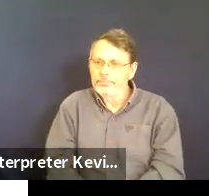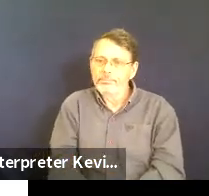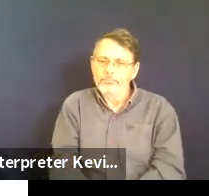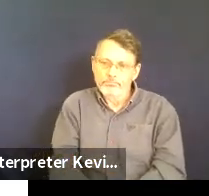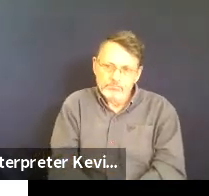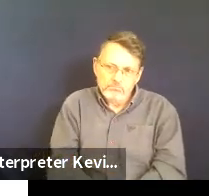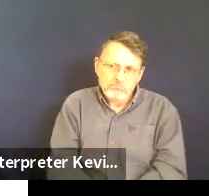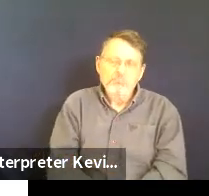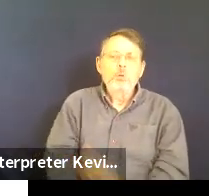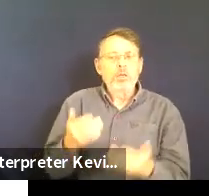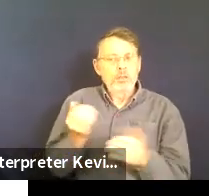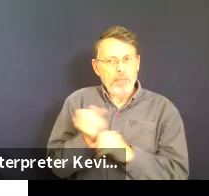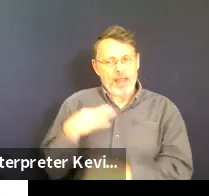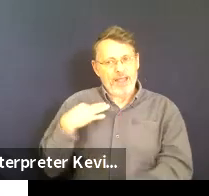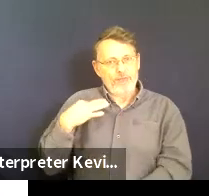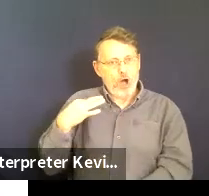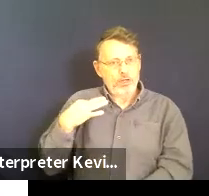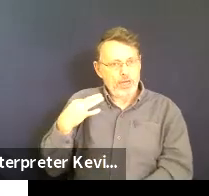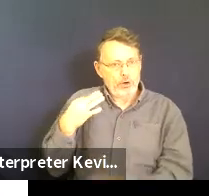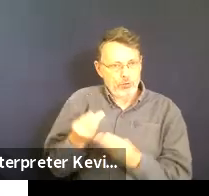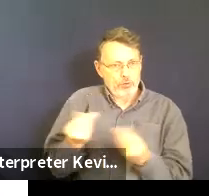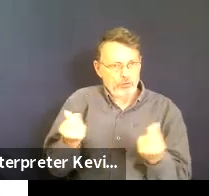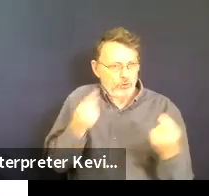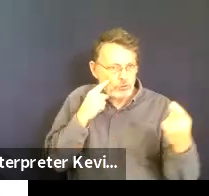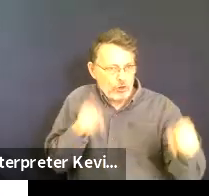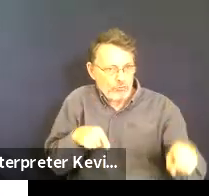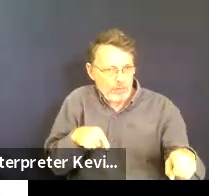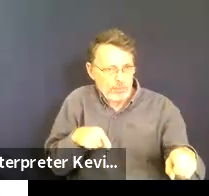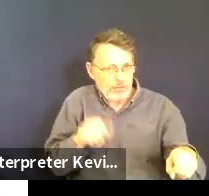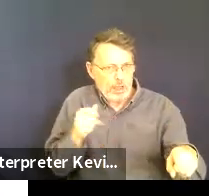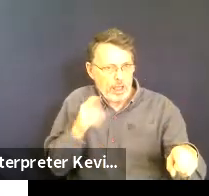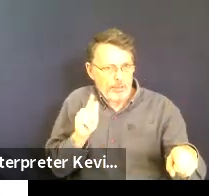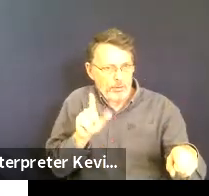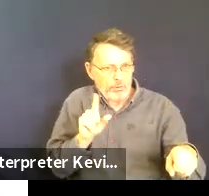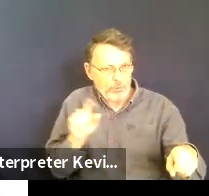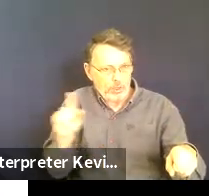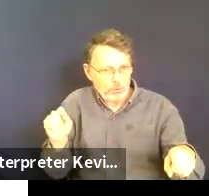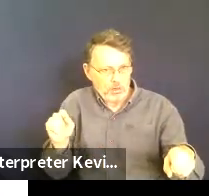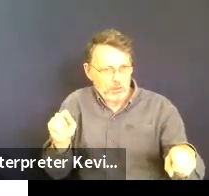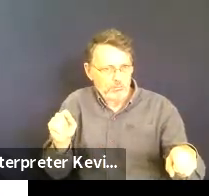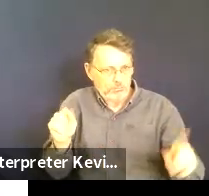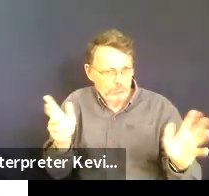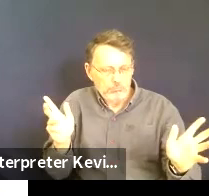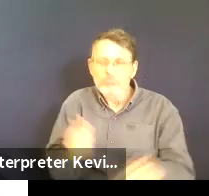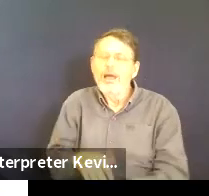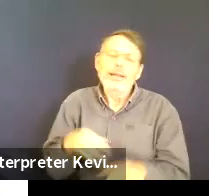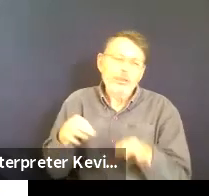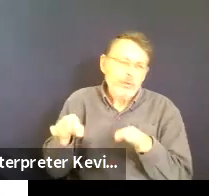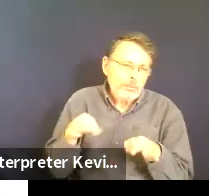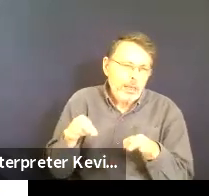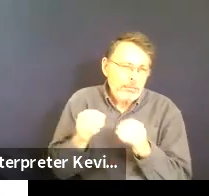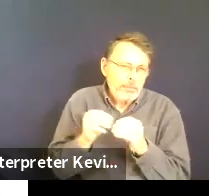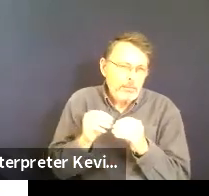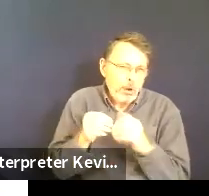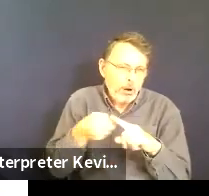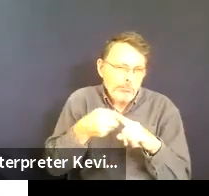So we entered into a voluntary resolution agreement in April 2020. I just want to explain a little bit further here